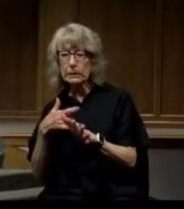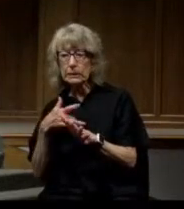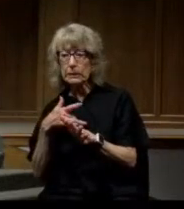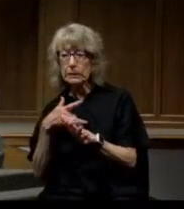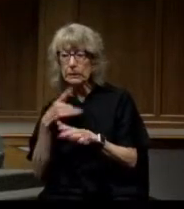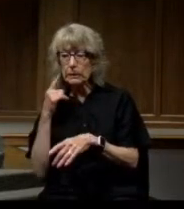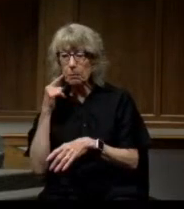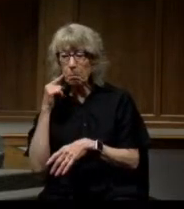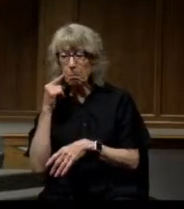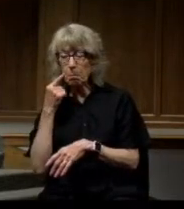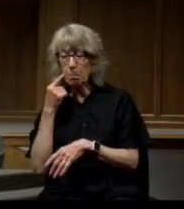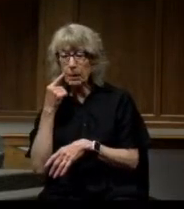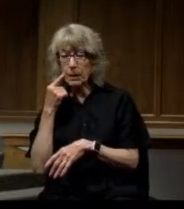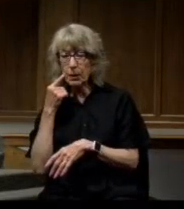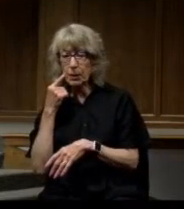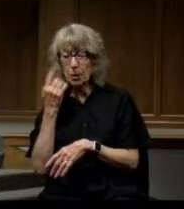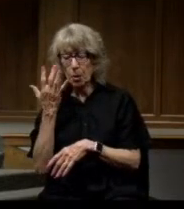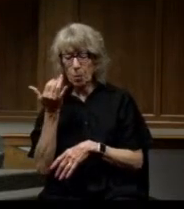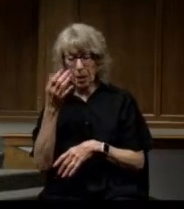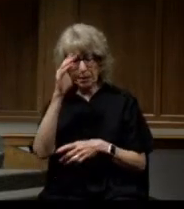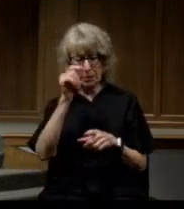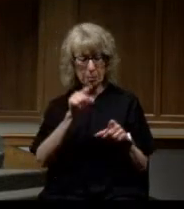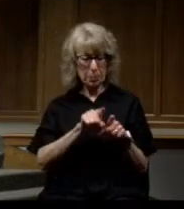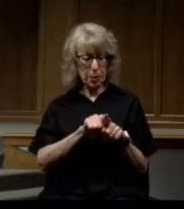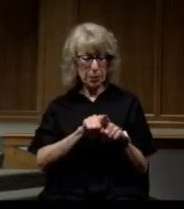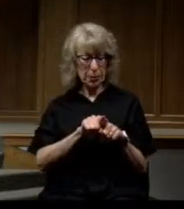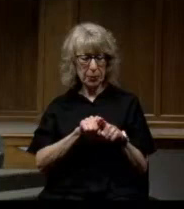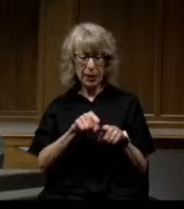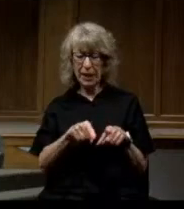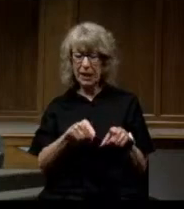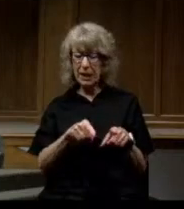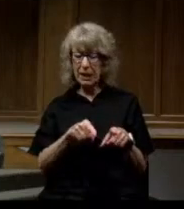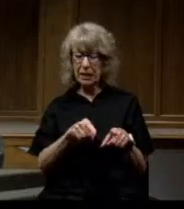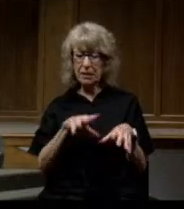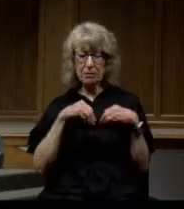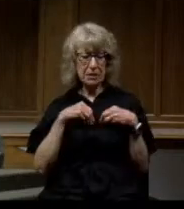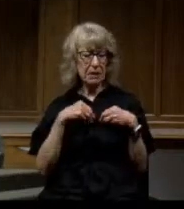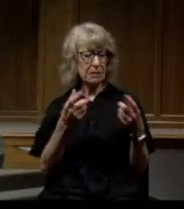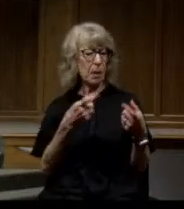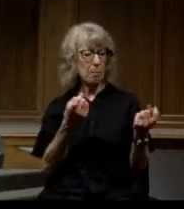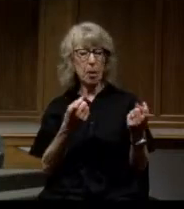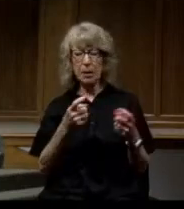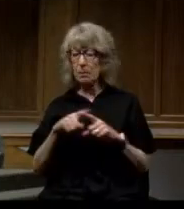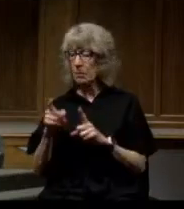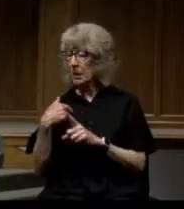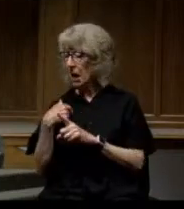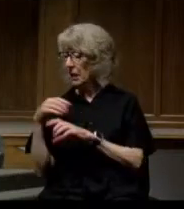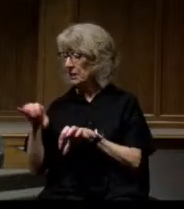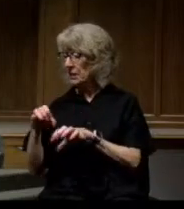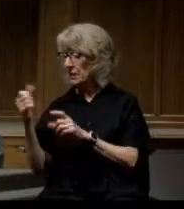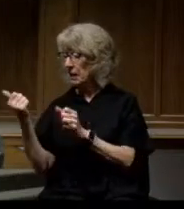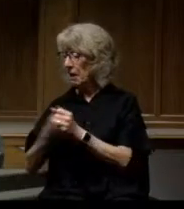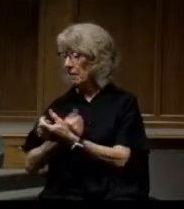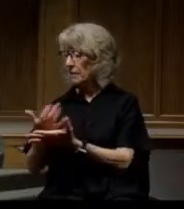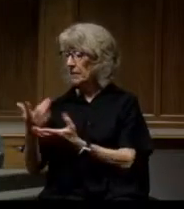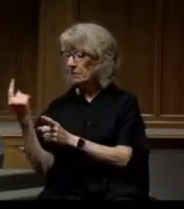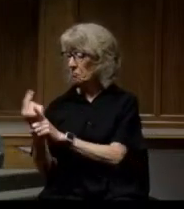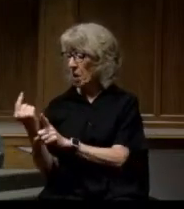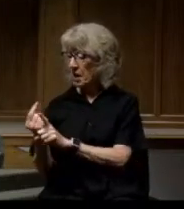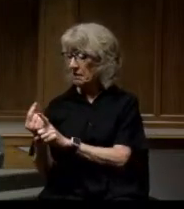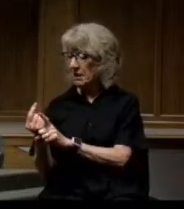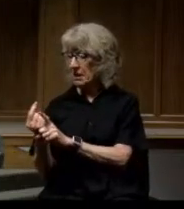party? And I do everything right, and I get nothing. But then he looked into the field that he'd